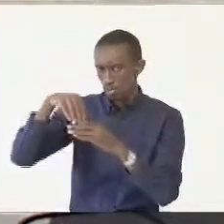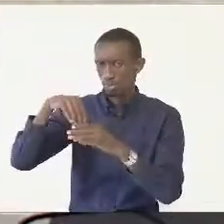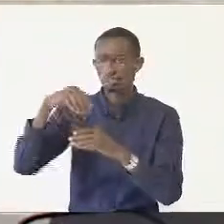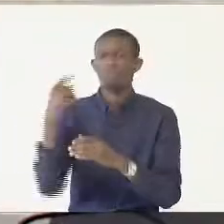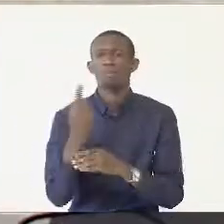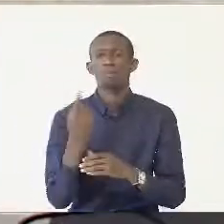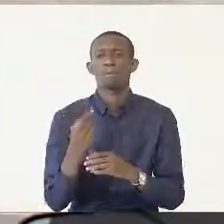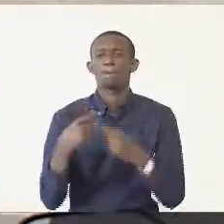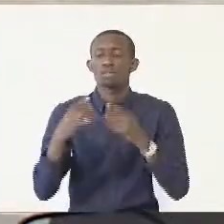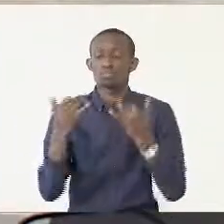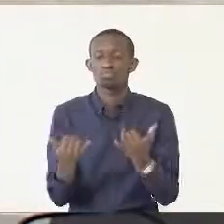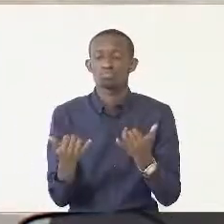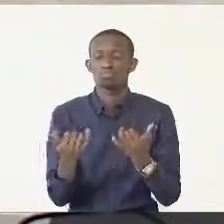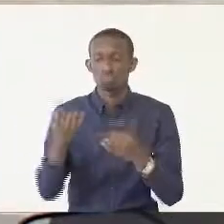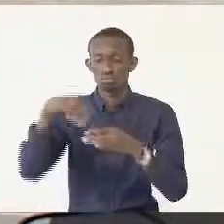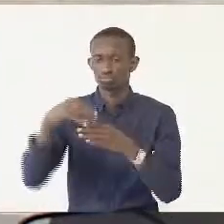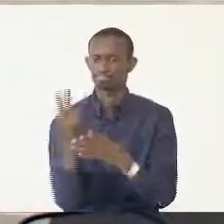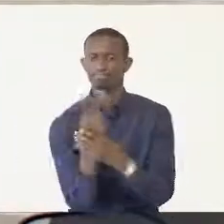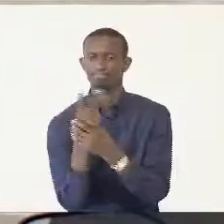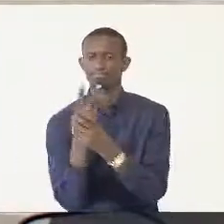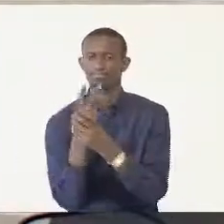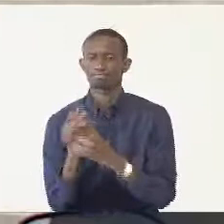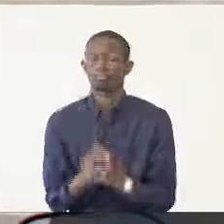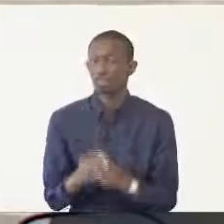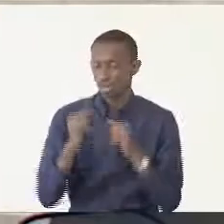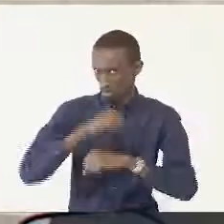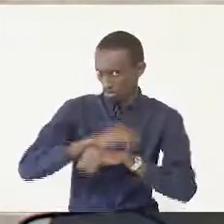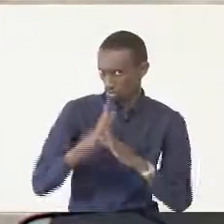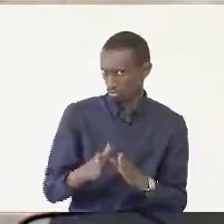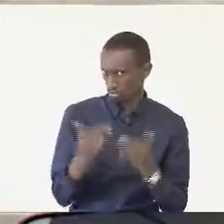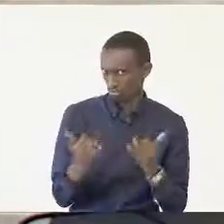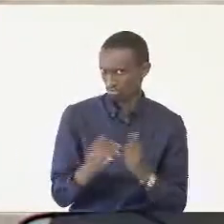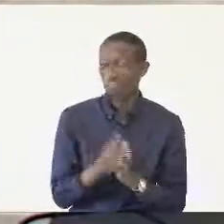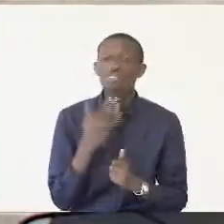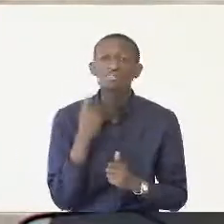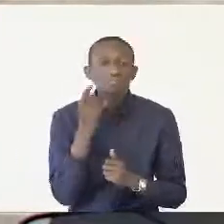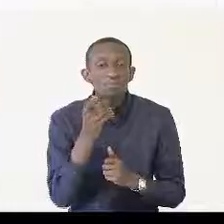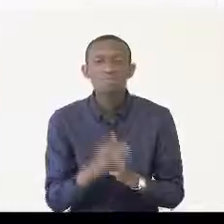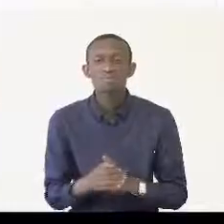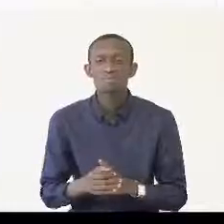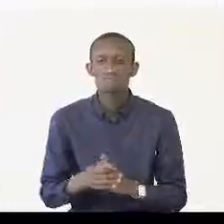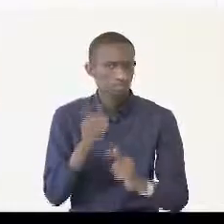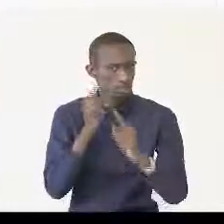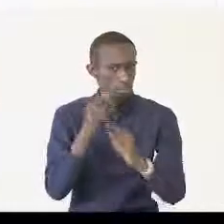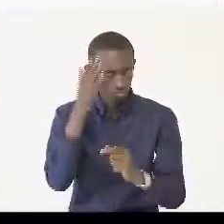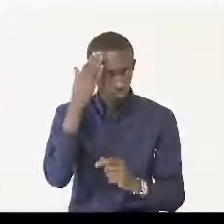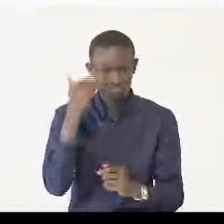in 2 dimensions. Now, students, I want you to be able